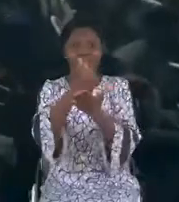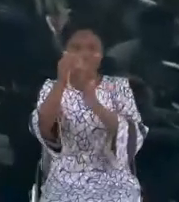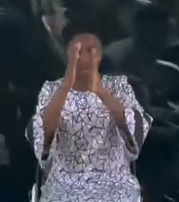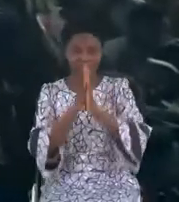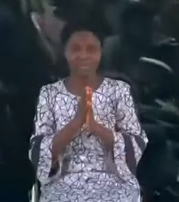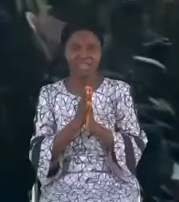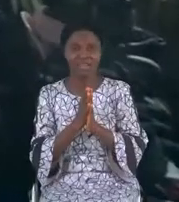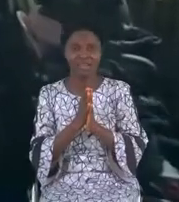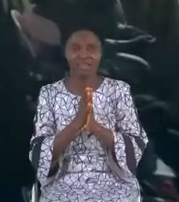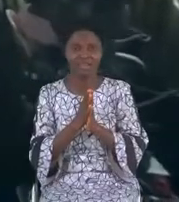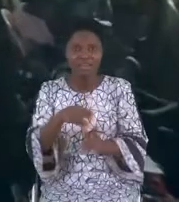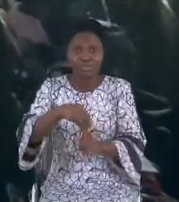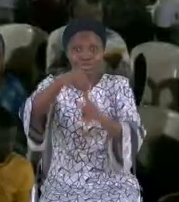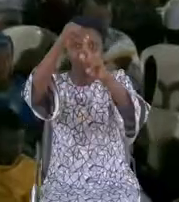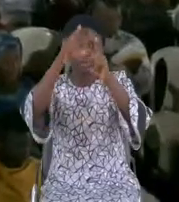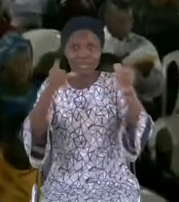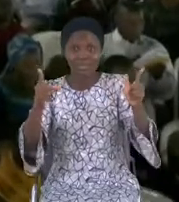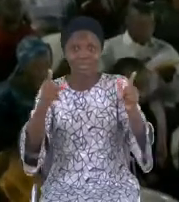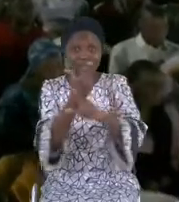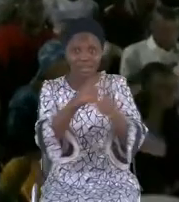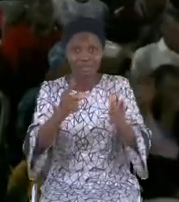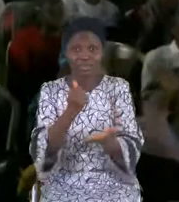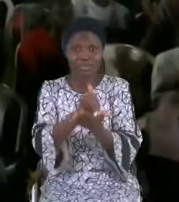supernatural vibration amen